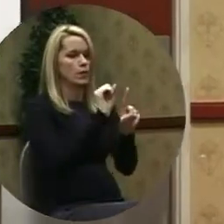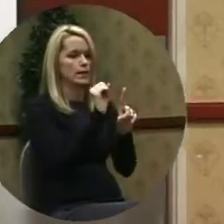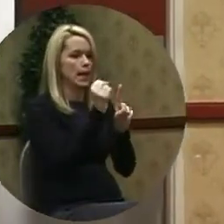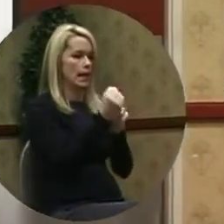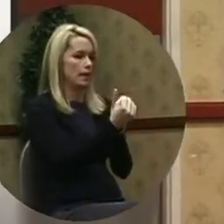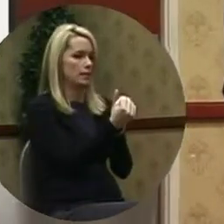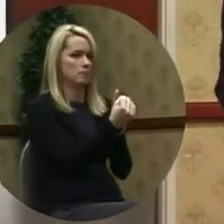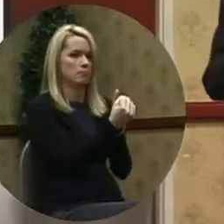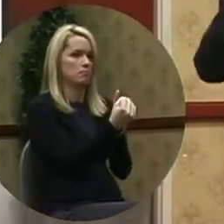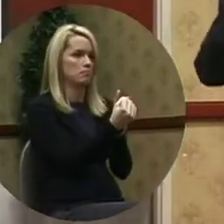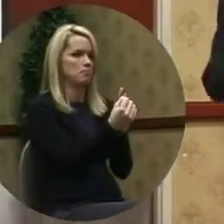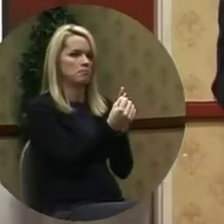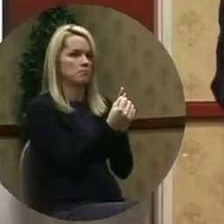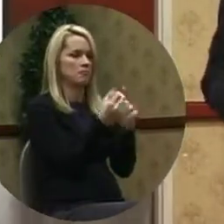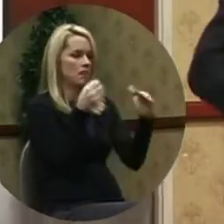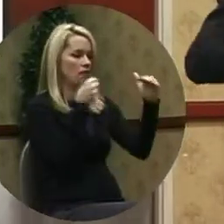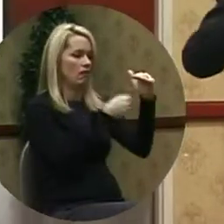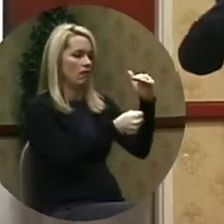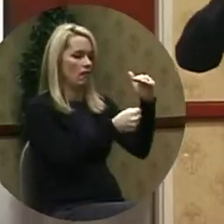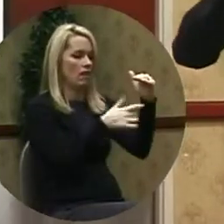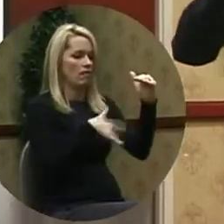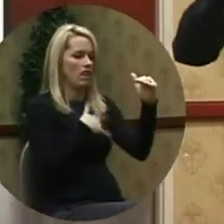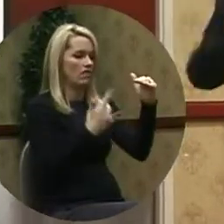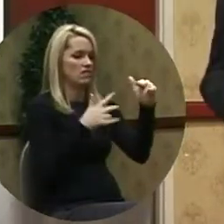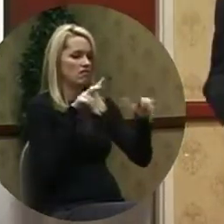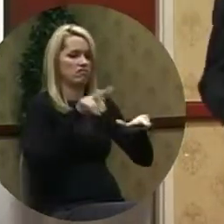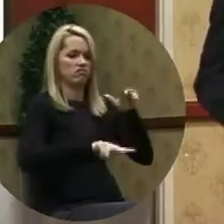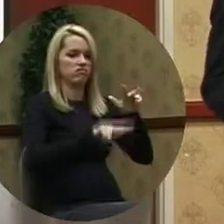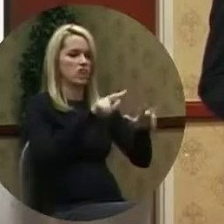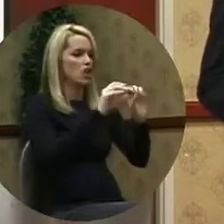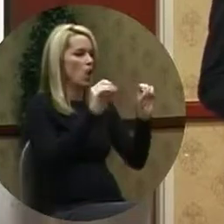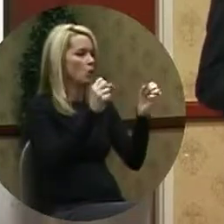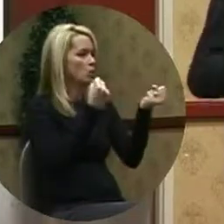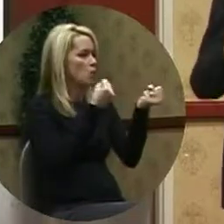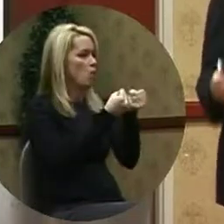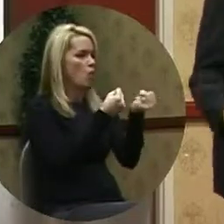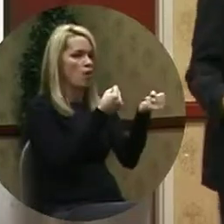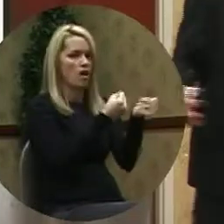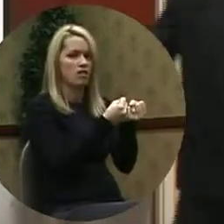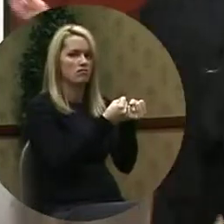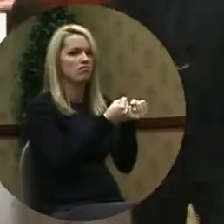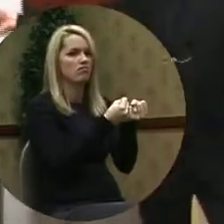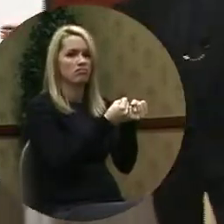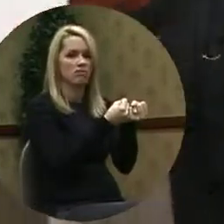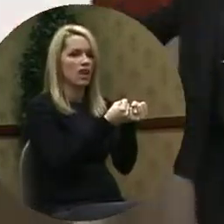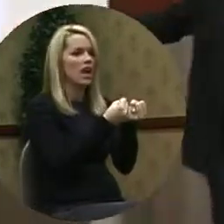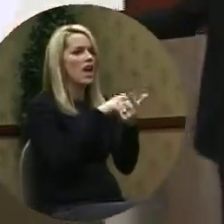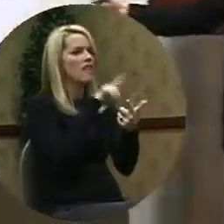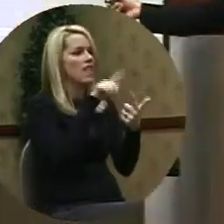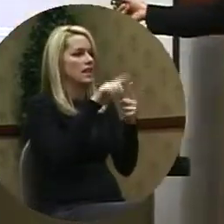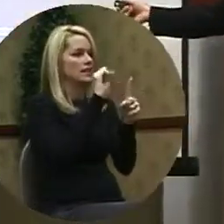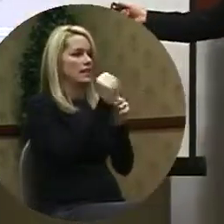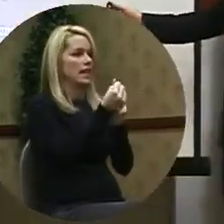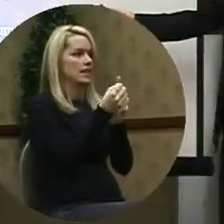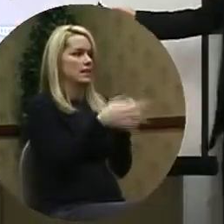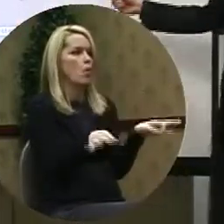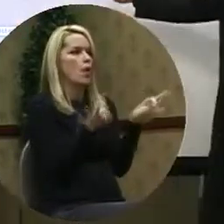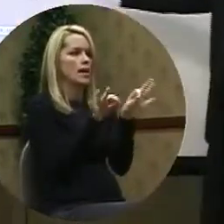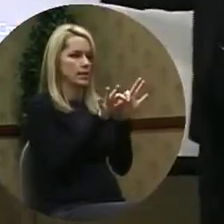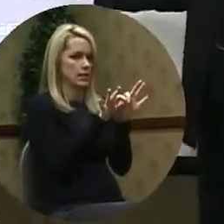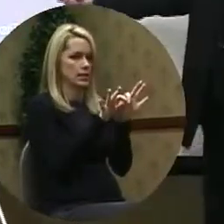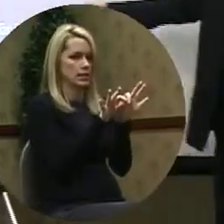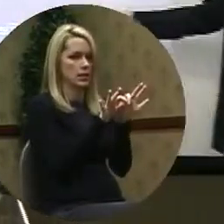is out of place, has little support, kids don't pay attention to her, all of those kind of things, then the setting again matters. But